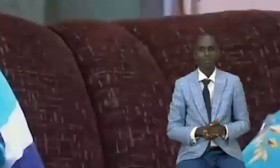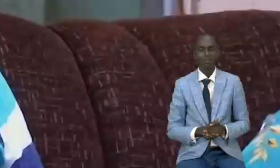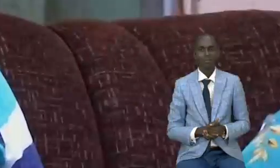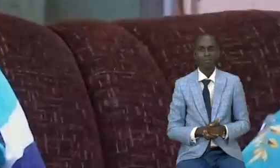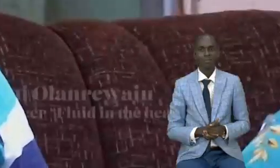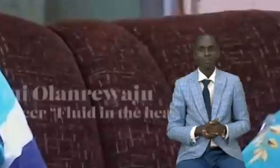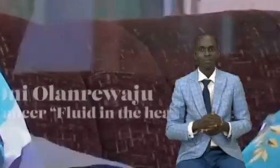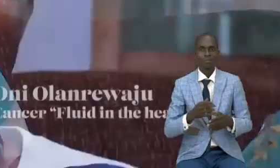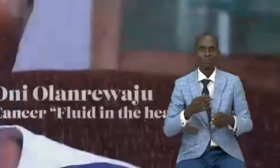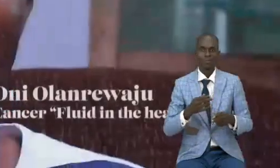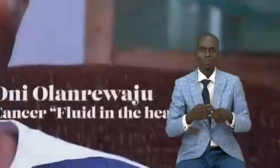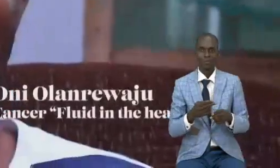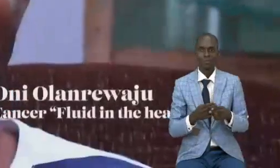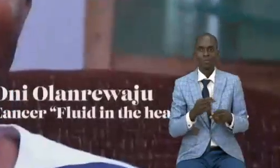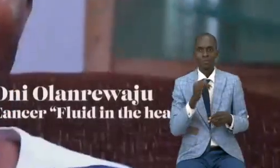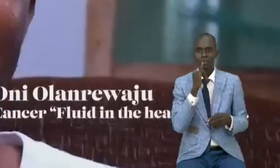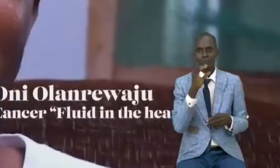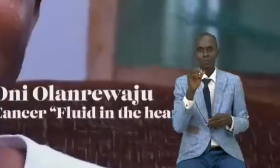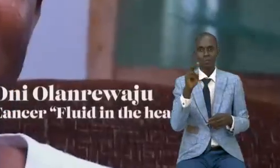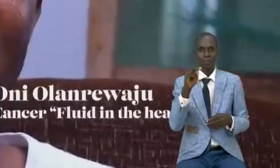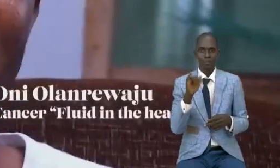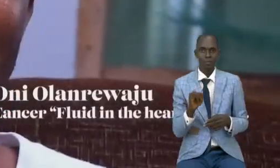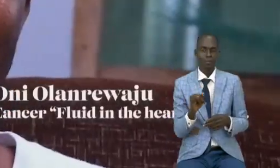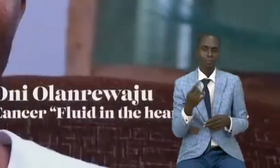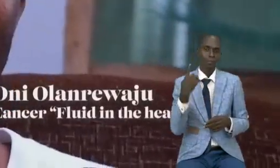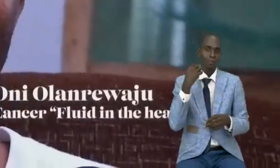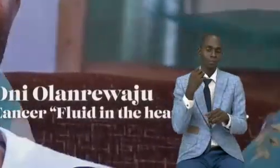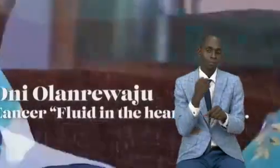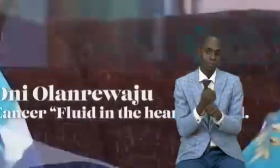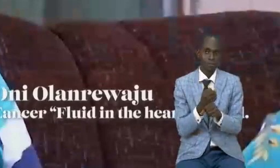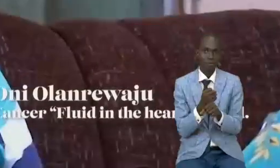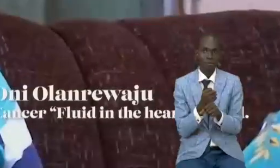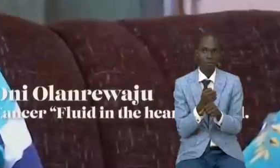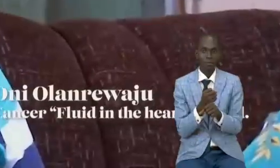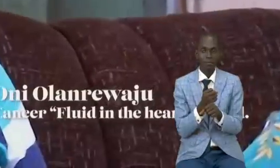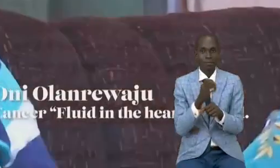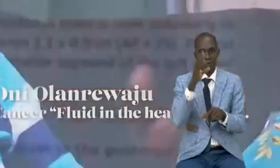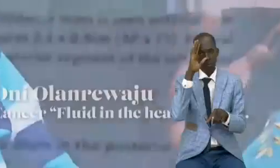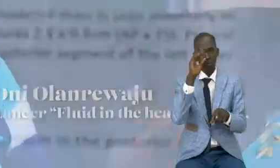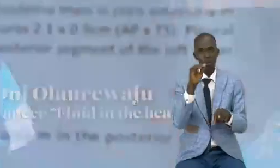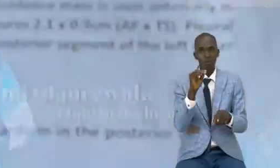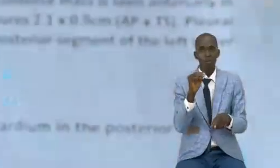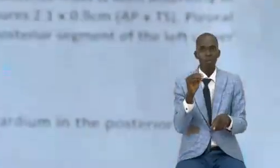My name is Oniola Niwaju. Last year, I was diagnosed of